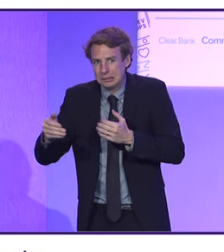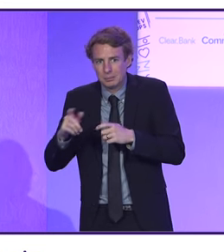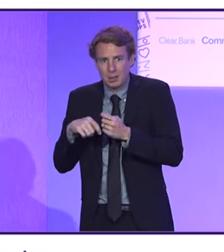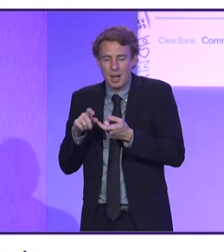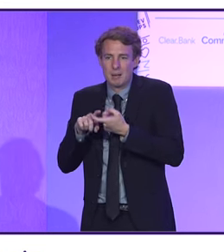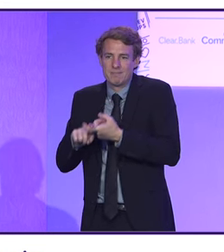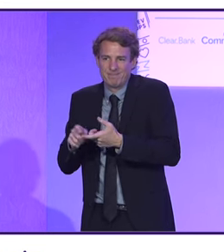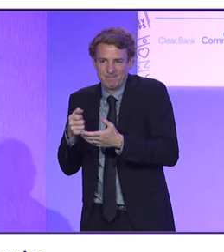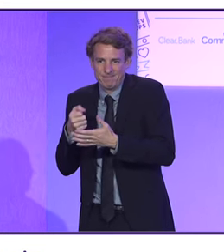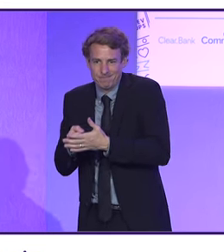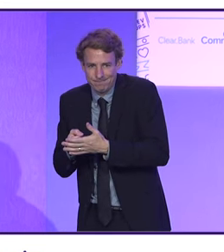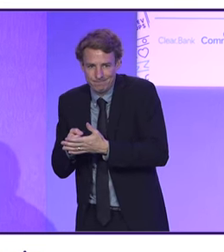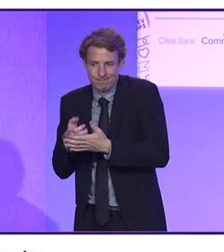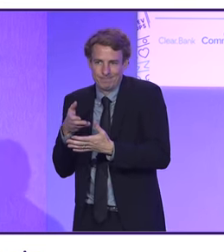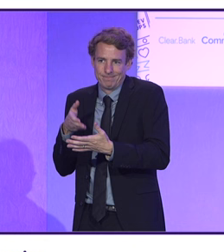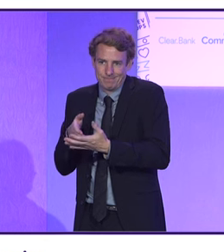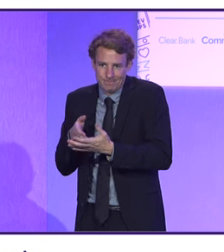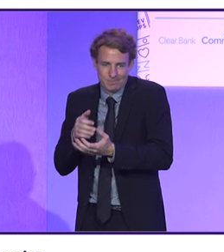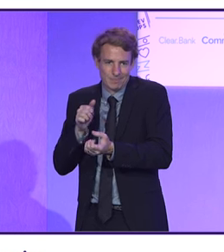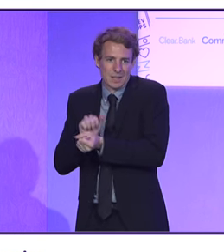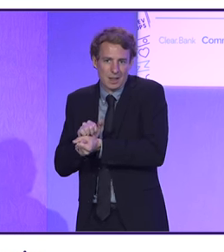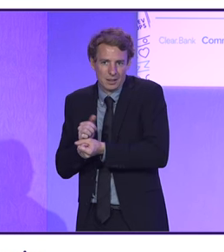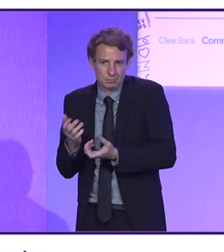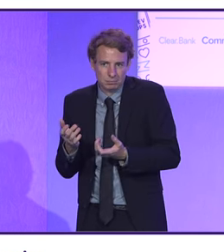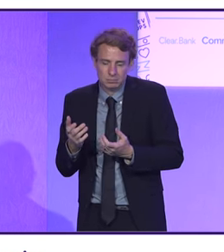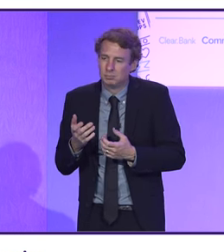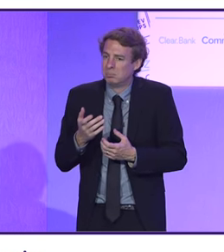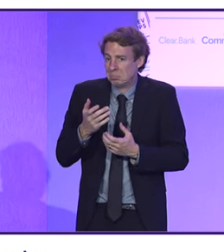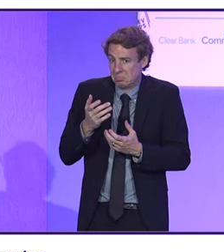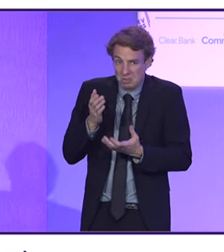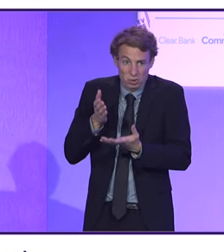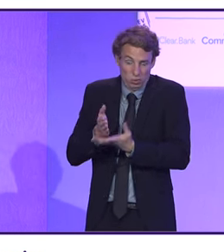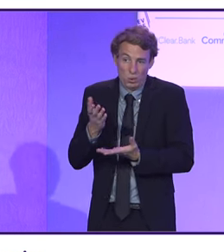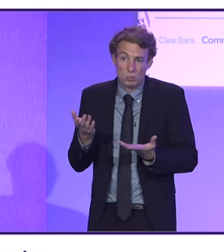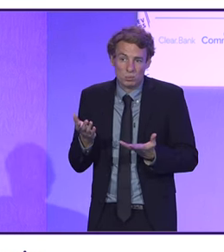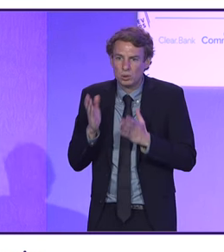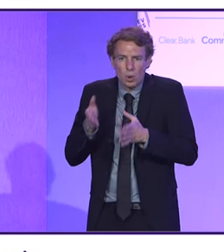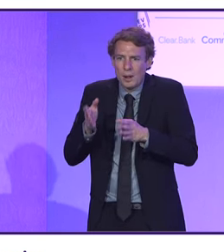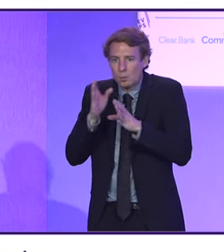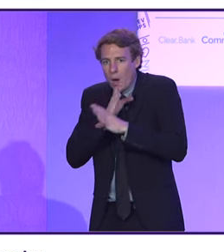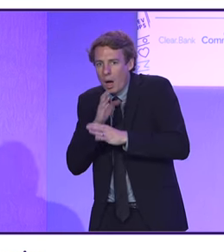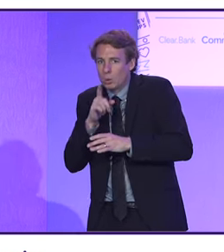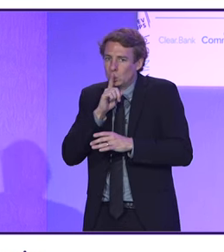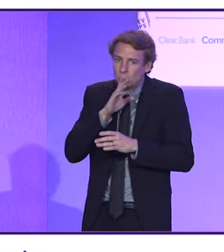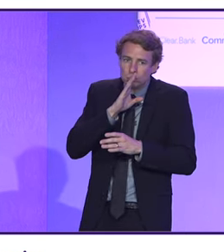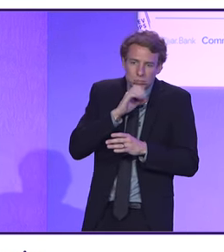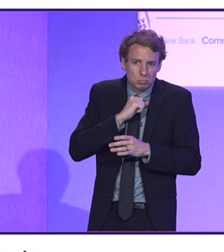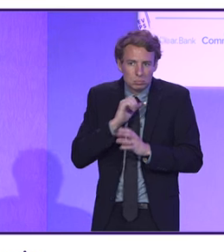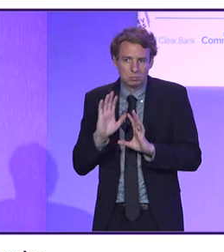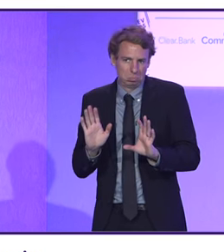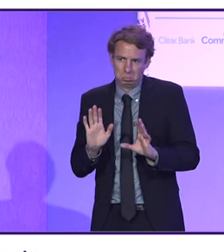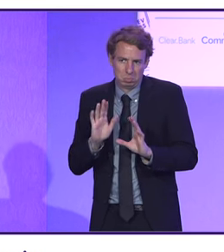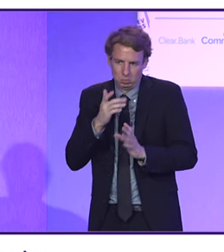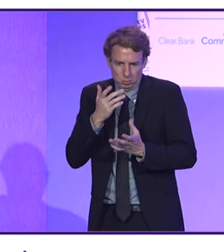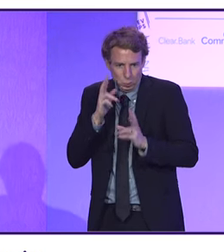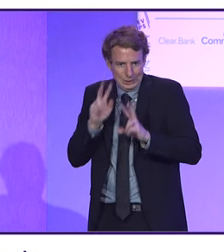need to talk about that. We don't need to hide it in the corner and pretend that's not true, because it's true. It looks that way. And it's